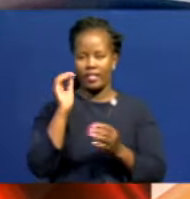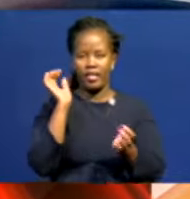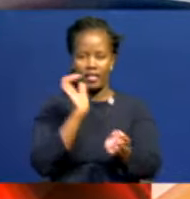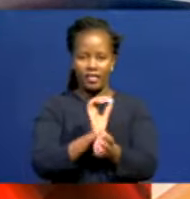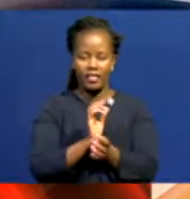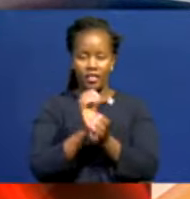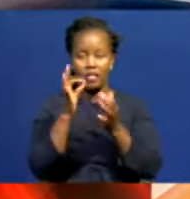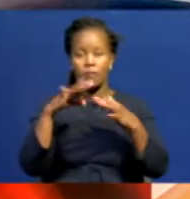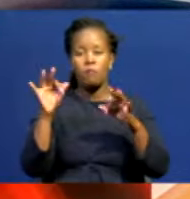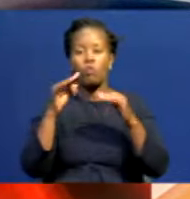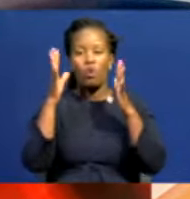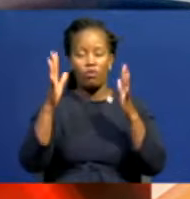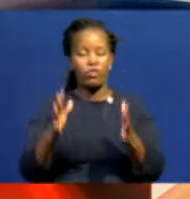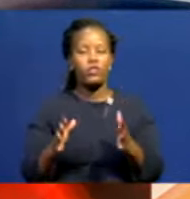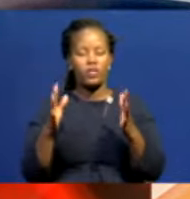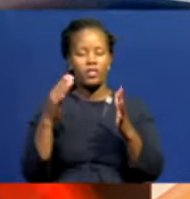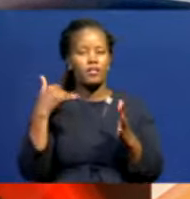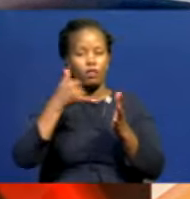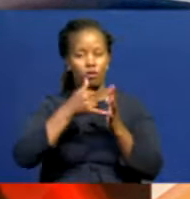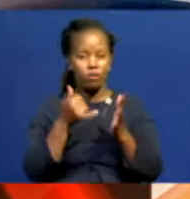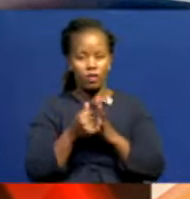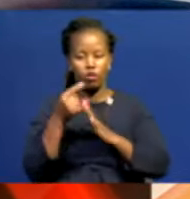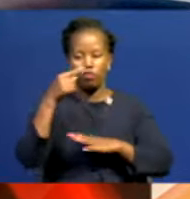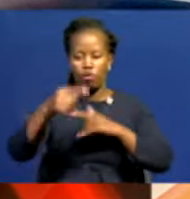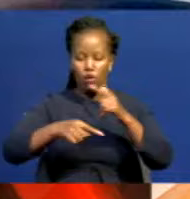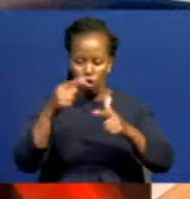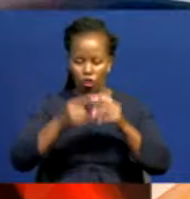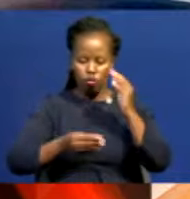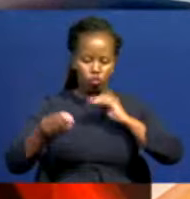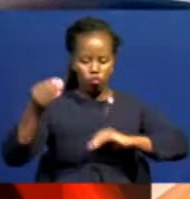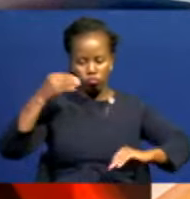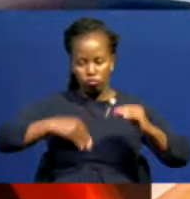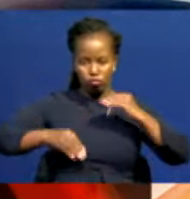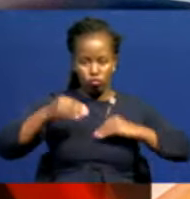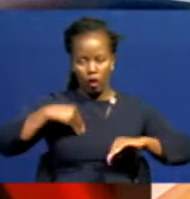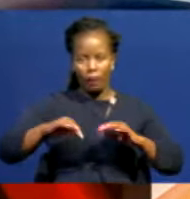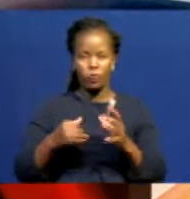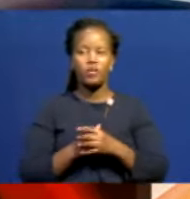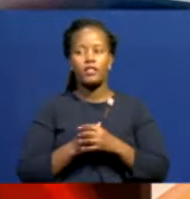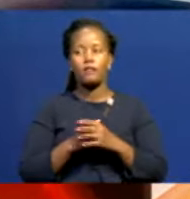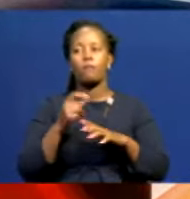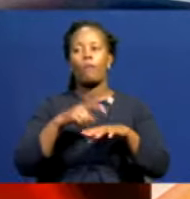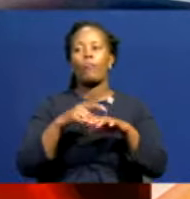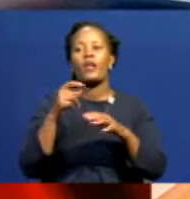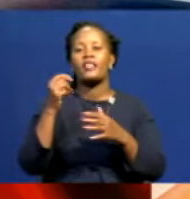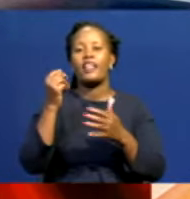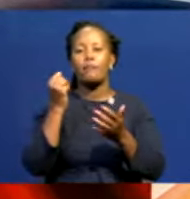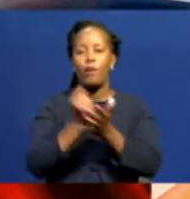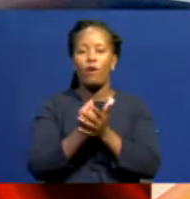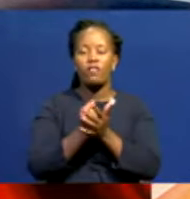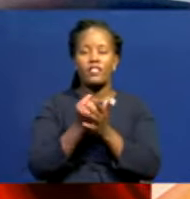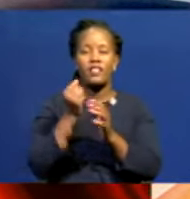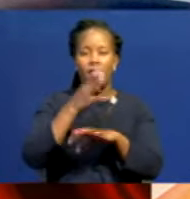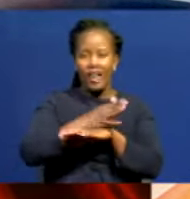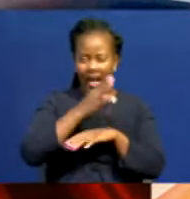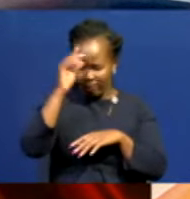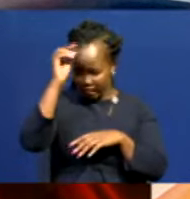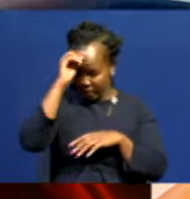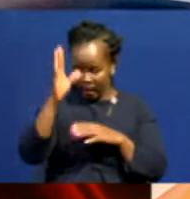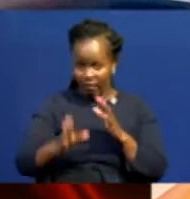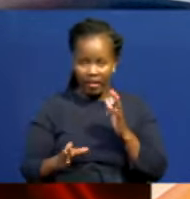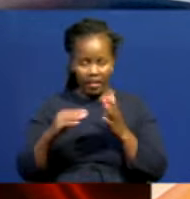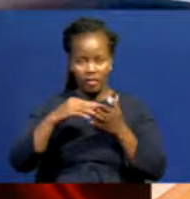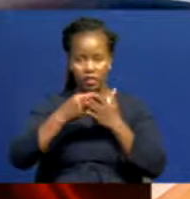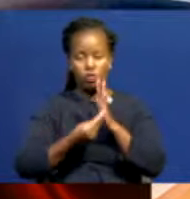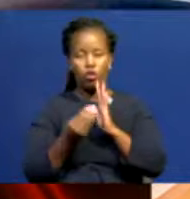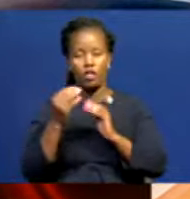in connection with an ongoing corruption probe. Speaking at Vihiga County headquarters during the governor's scholarship program,